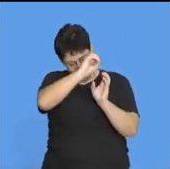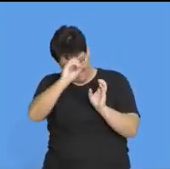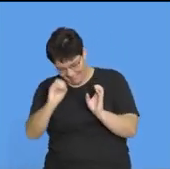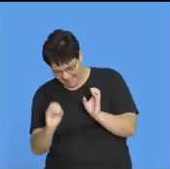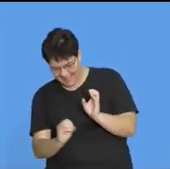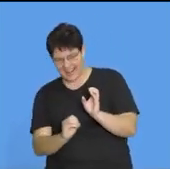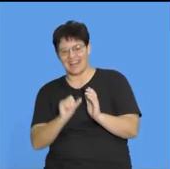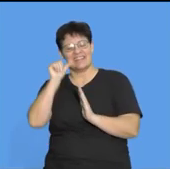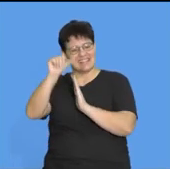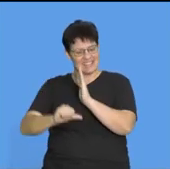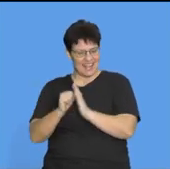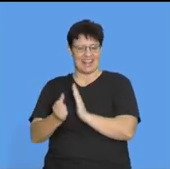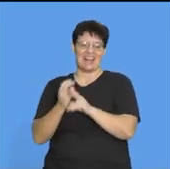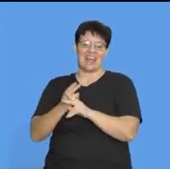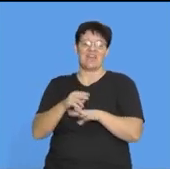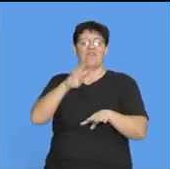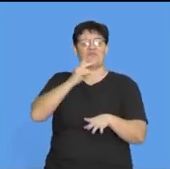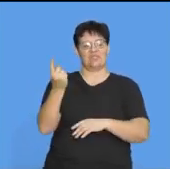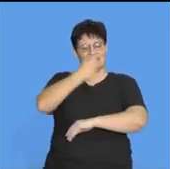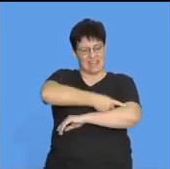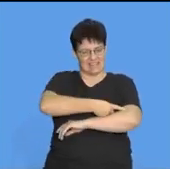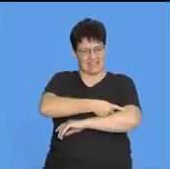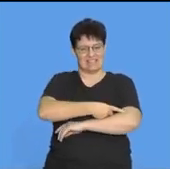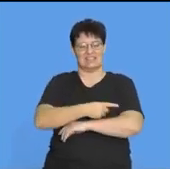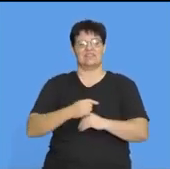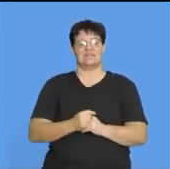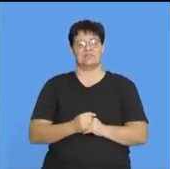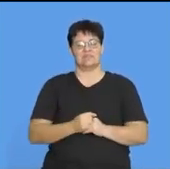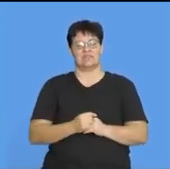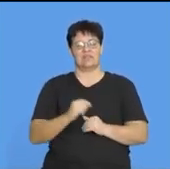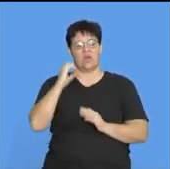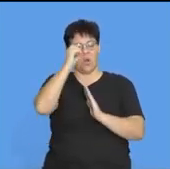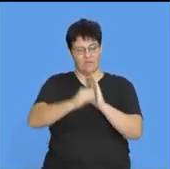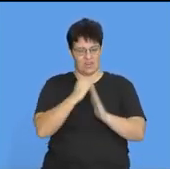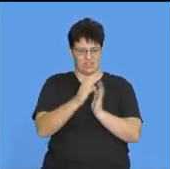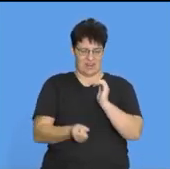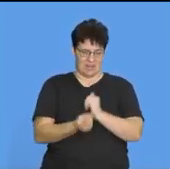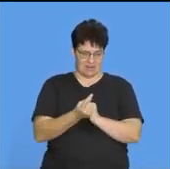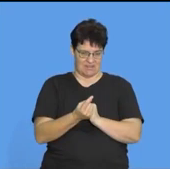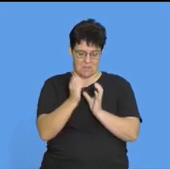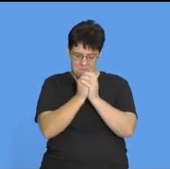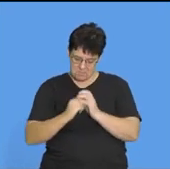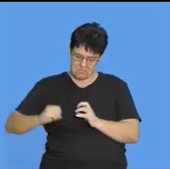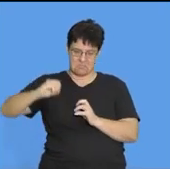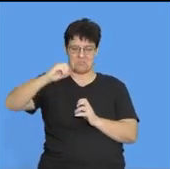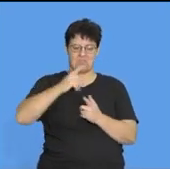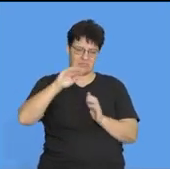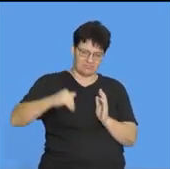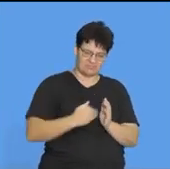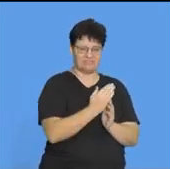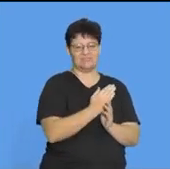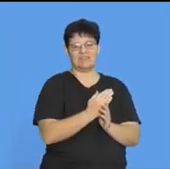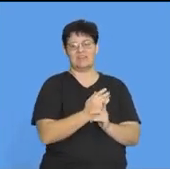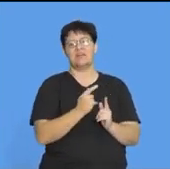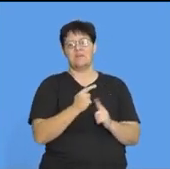where after 14 days we find ovulation taking place. We then look at the next cycle of events, which is at the end of